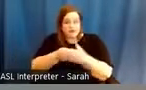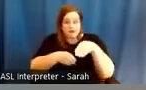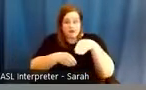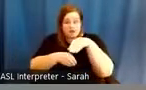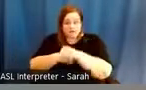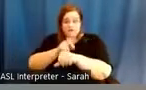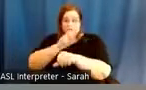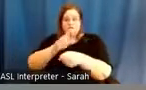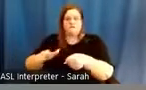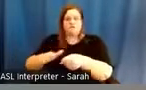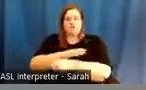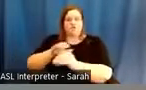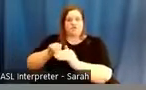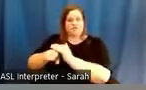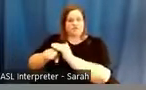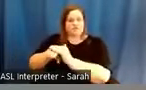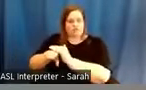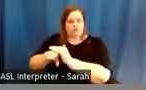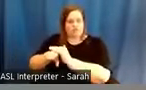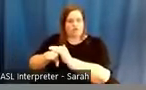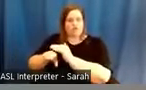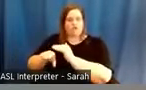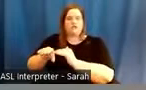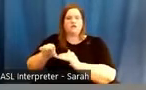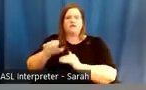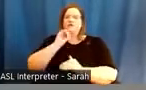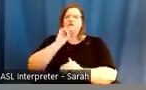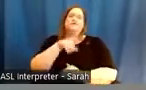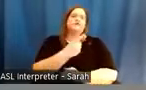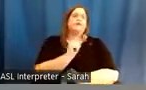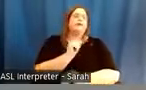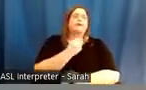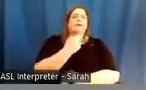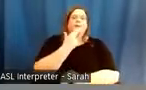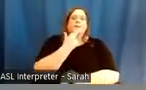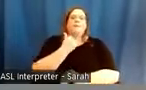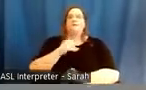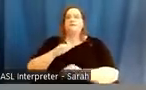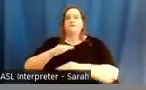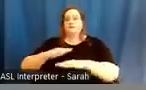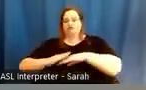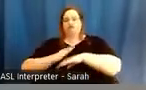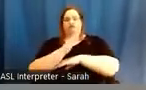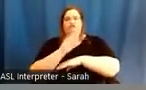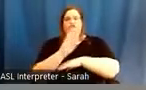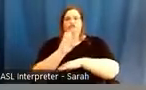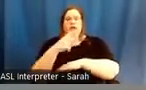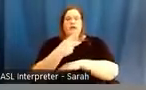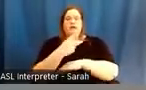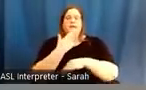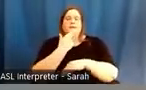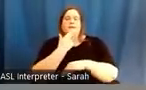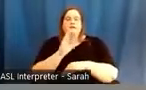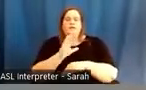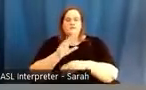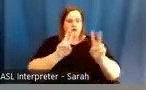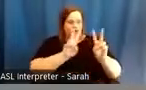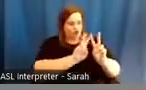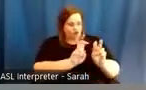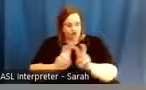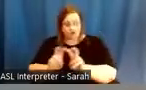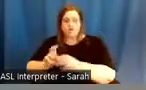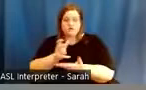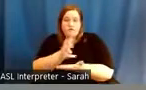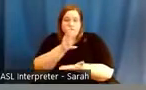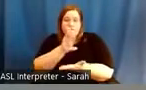fully accessible, not just a bathroom or a ramp, but do an assessment all the way from parking spots